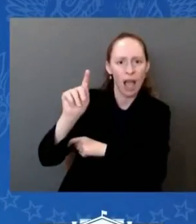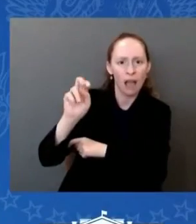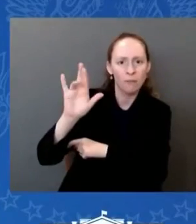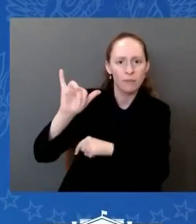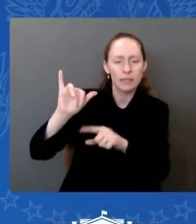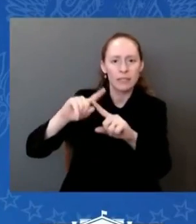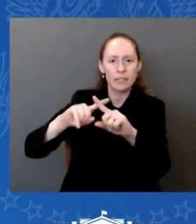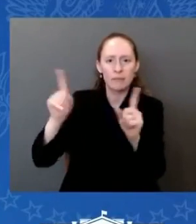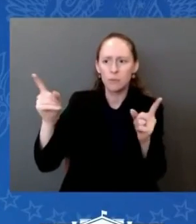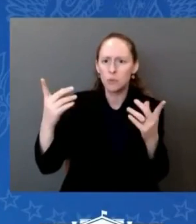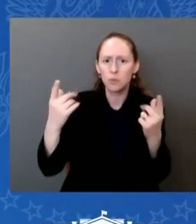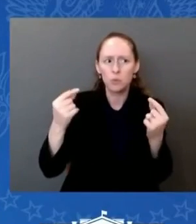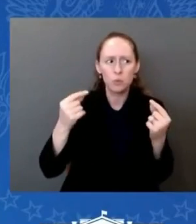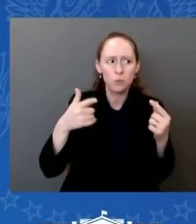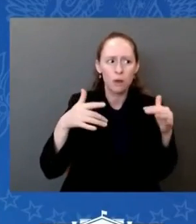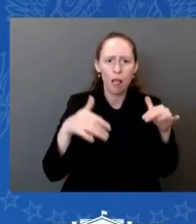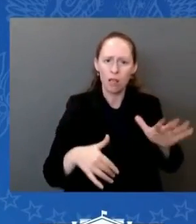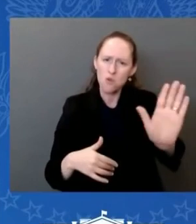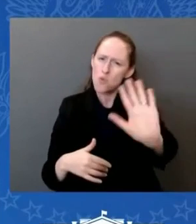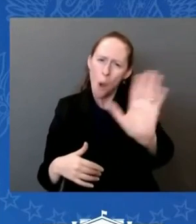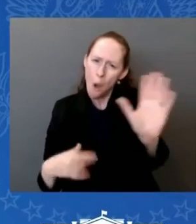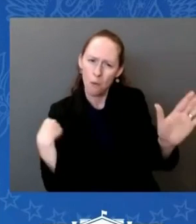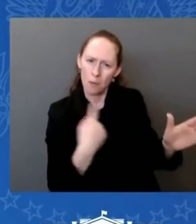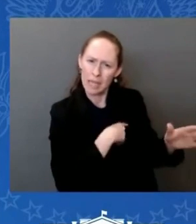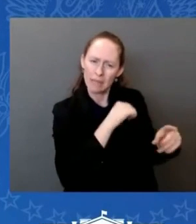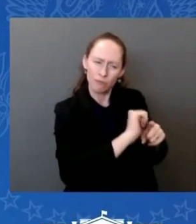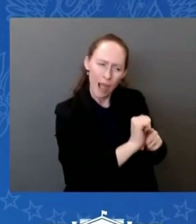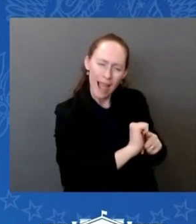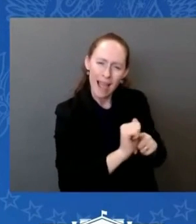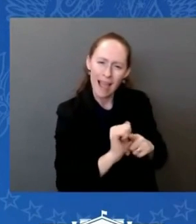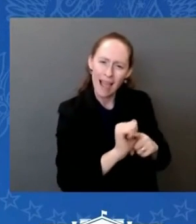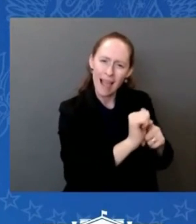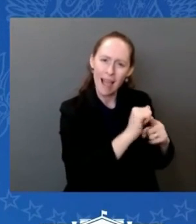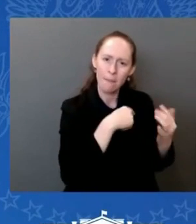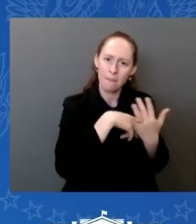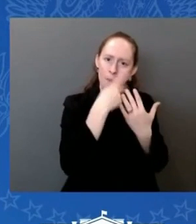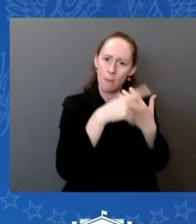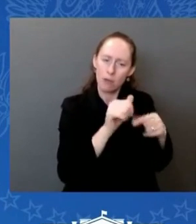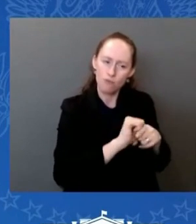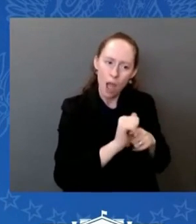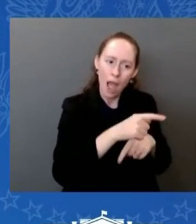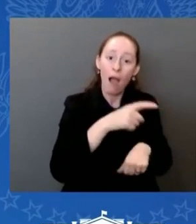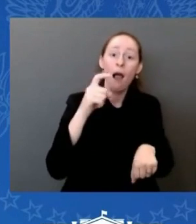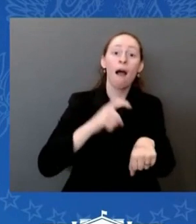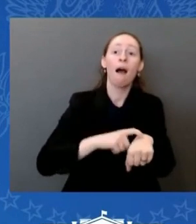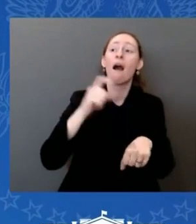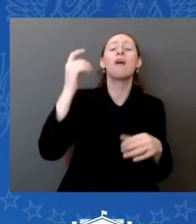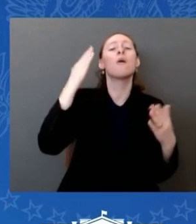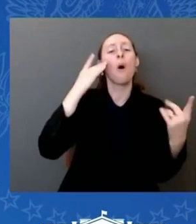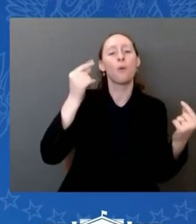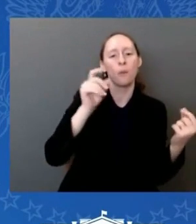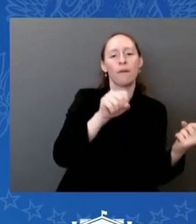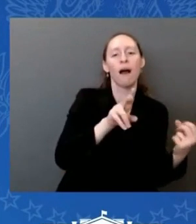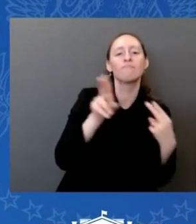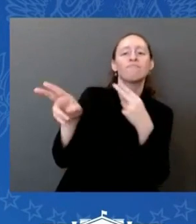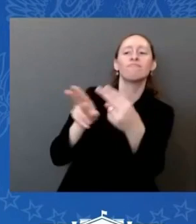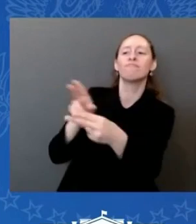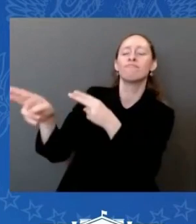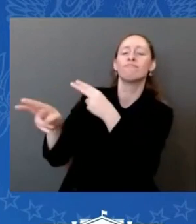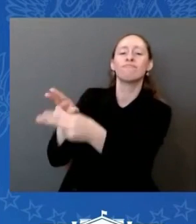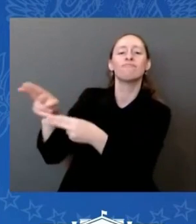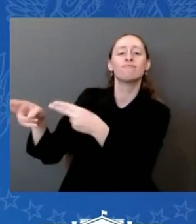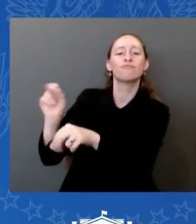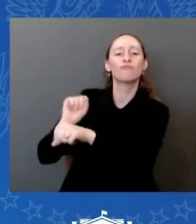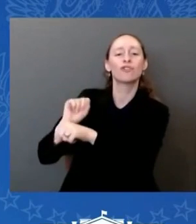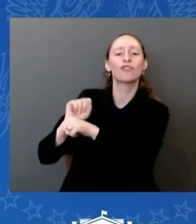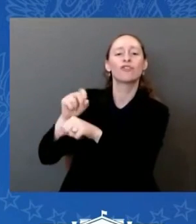$38.2 million grant is headed to Tulsa. This is about investing in them, believing in them, helping